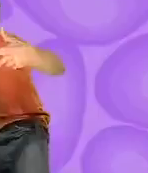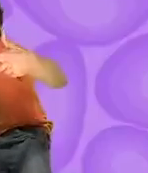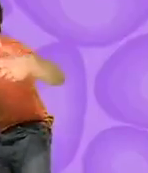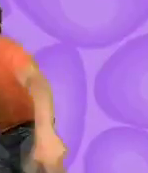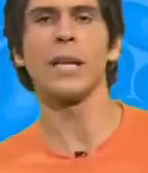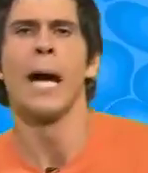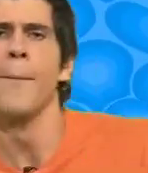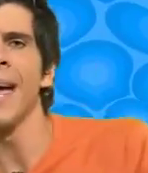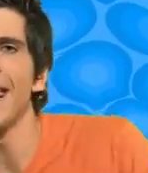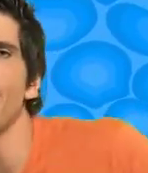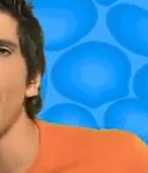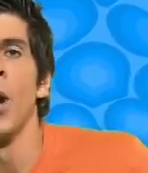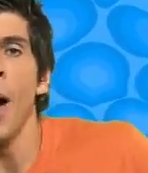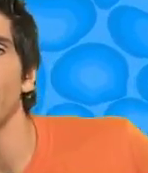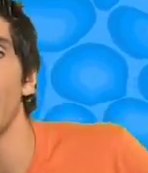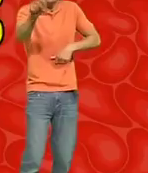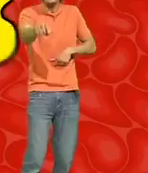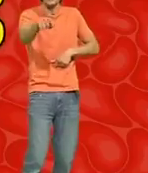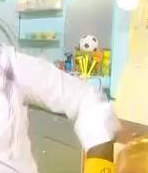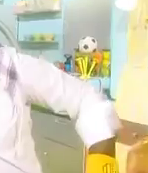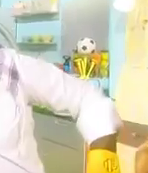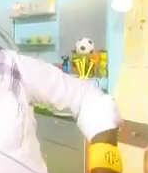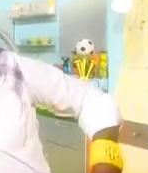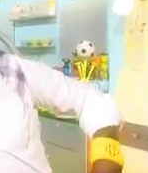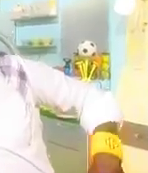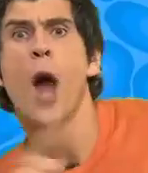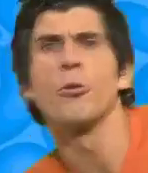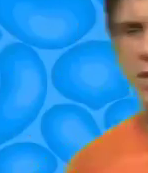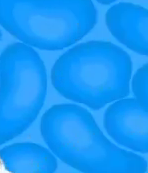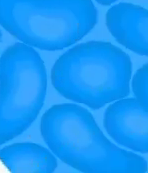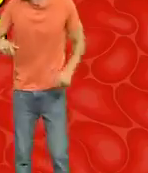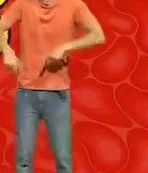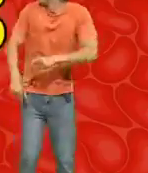angle. Three men in a boat, a butcher, a baker, and an astronaut. Note.